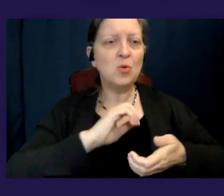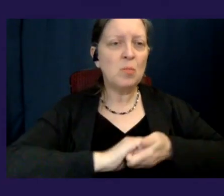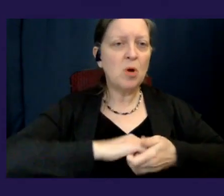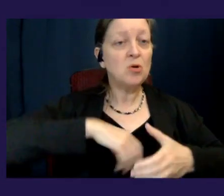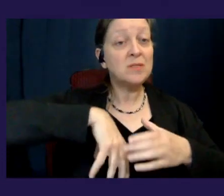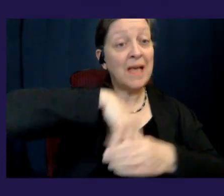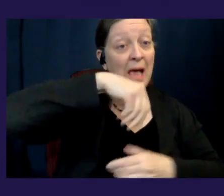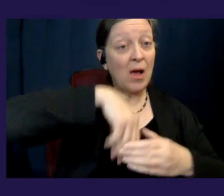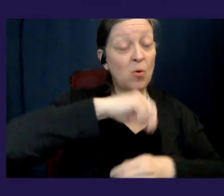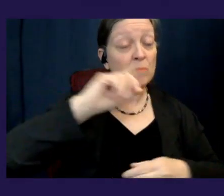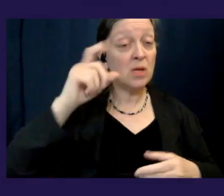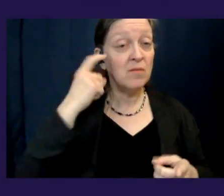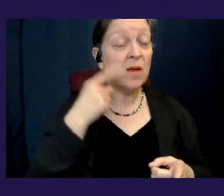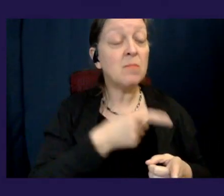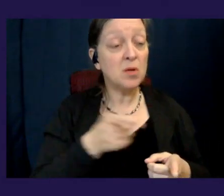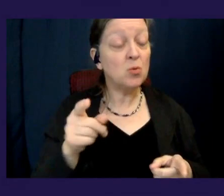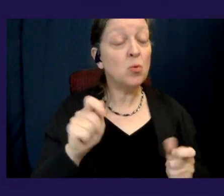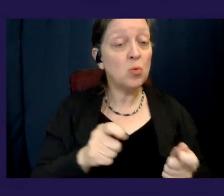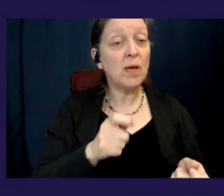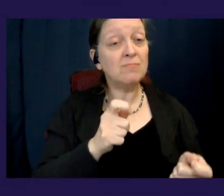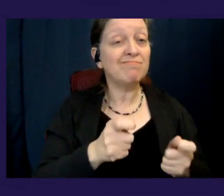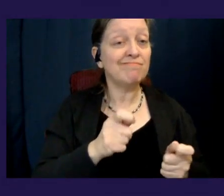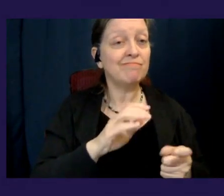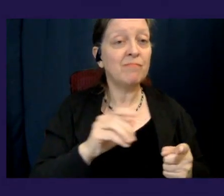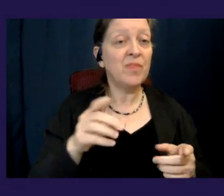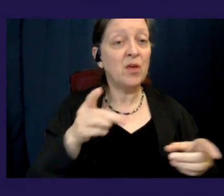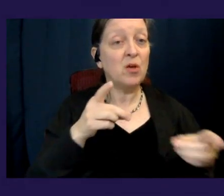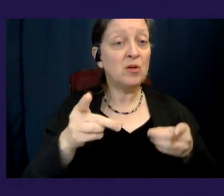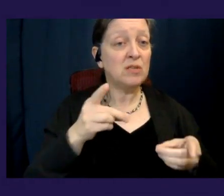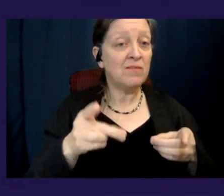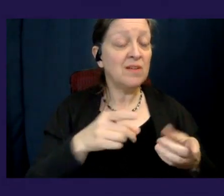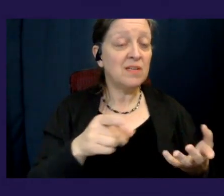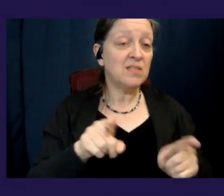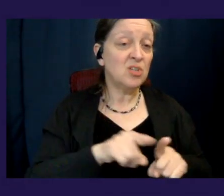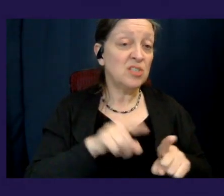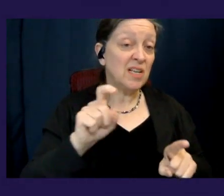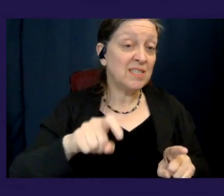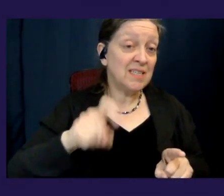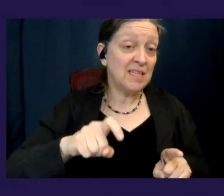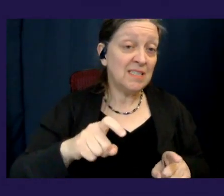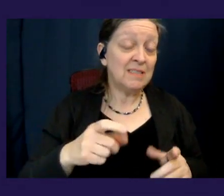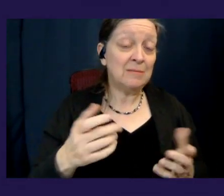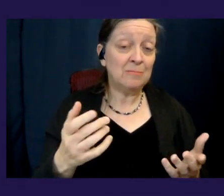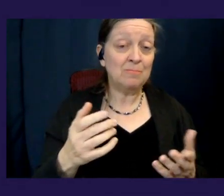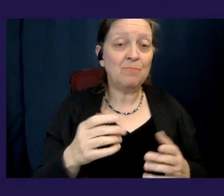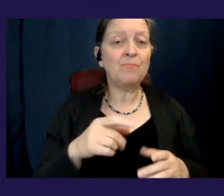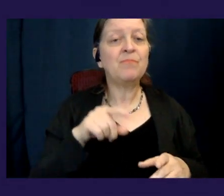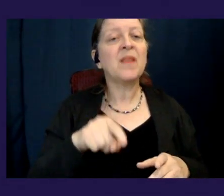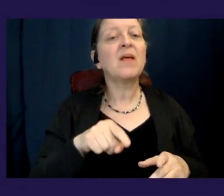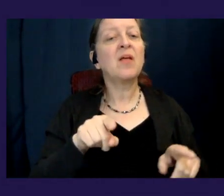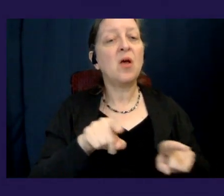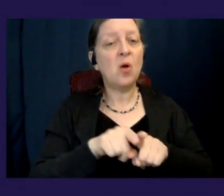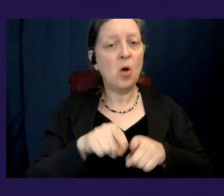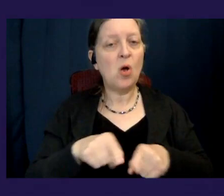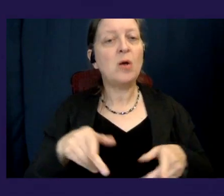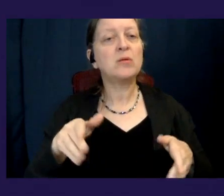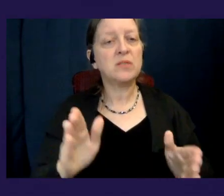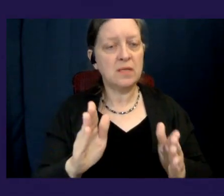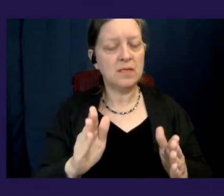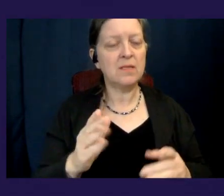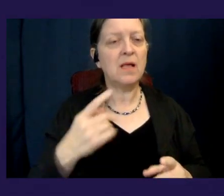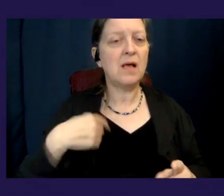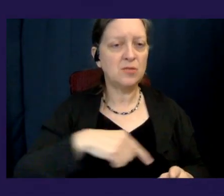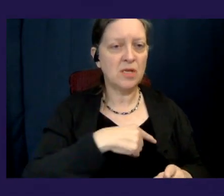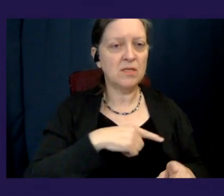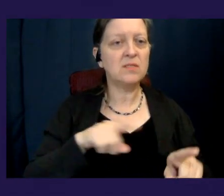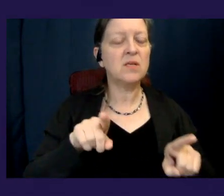leverage those definitions in ways that they see fit. And then I think that also allows us, as we have more time, more data,